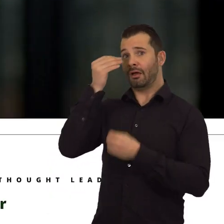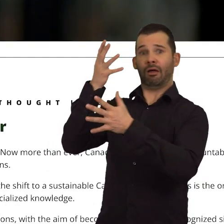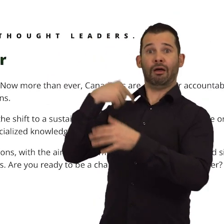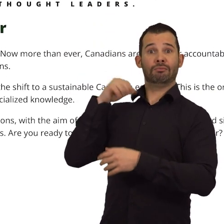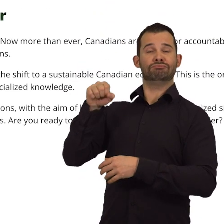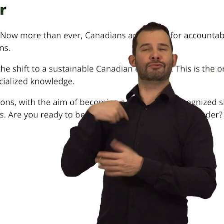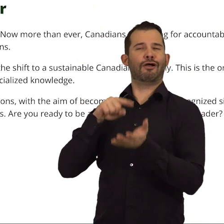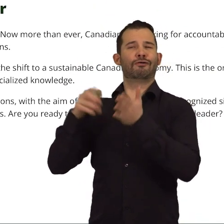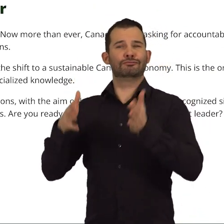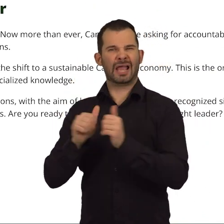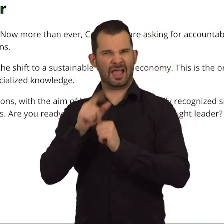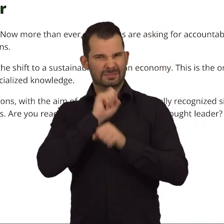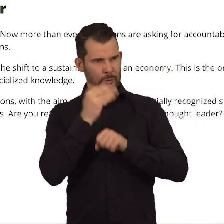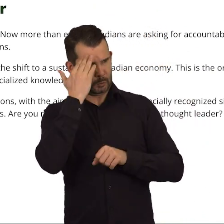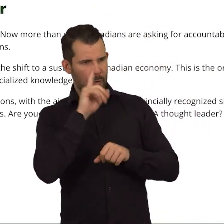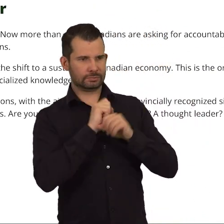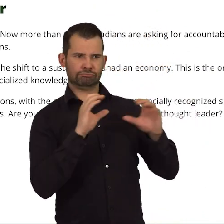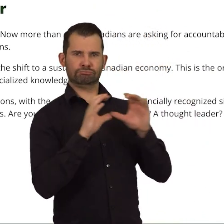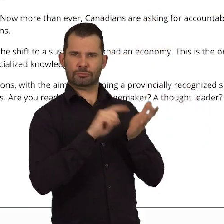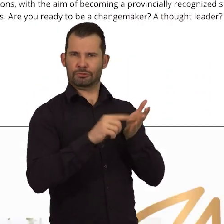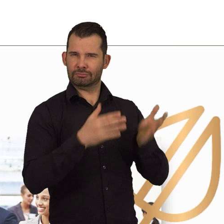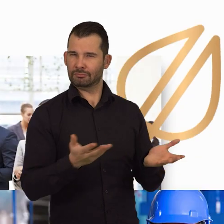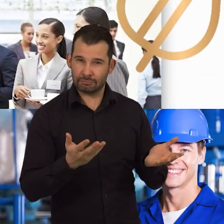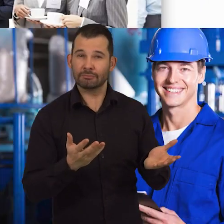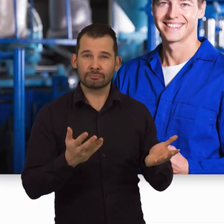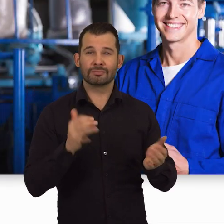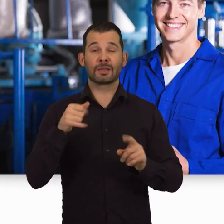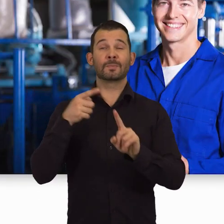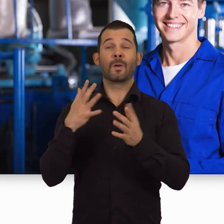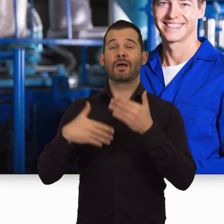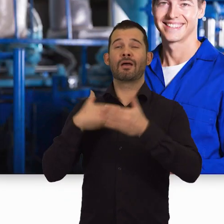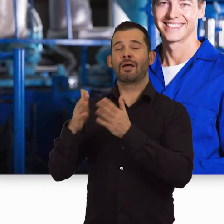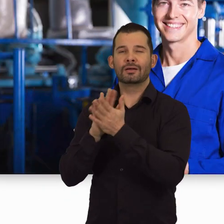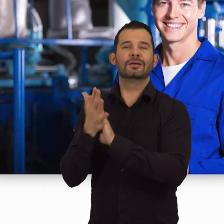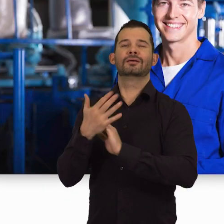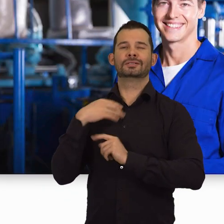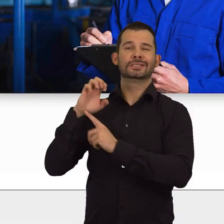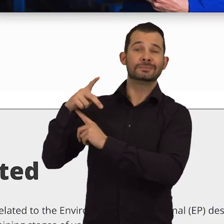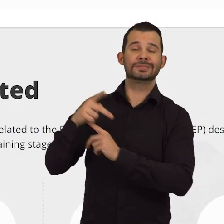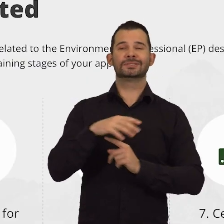know that you've got some credentials? So at that point, I went through the process and got my